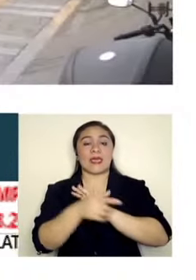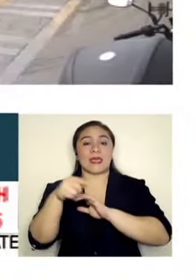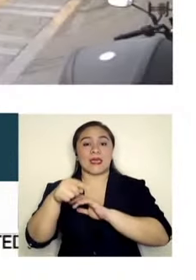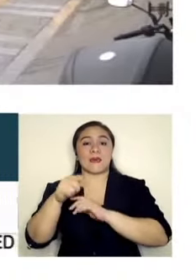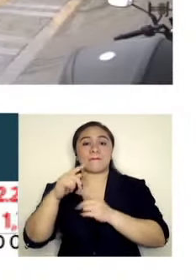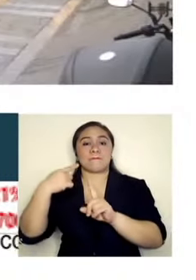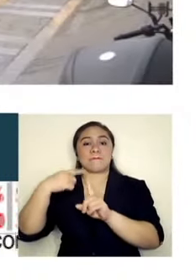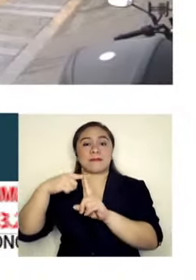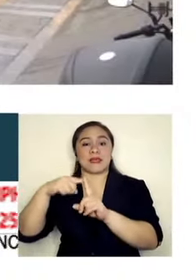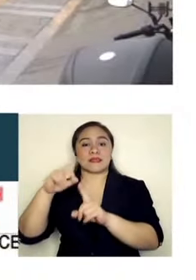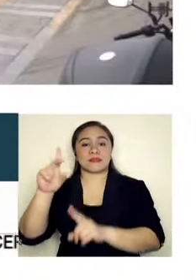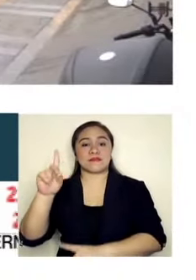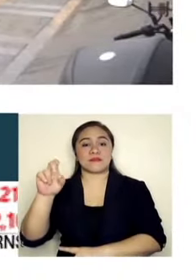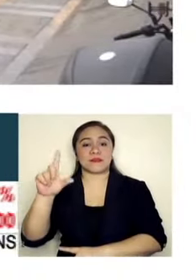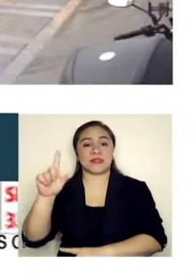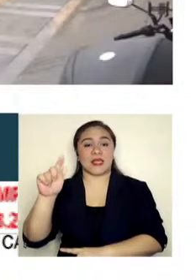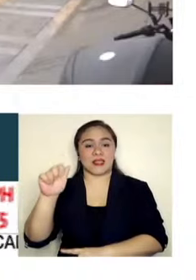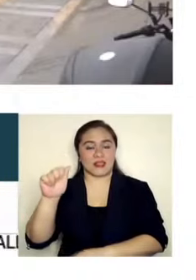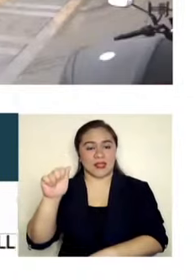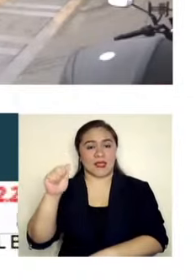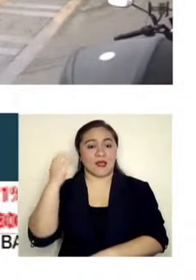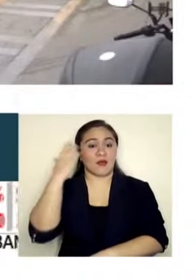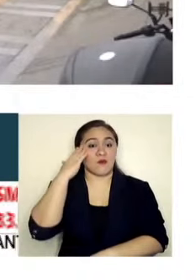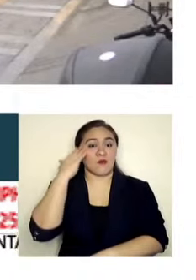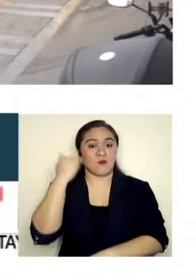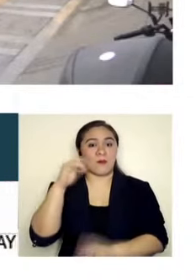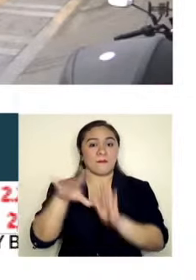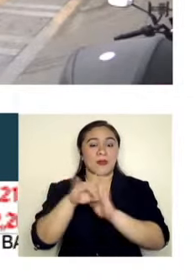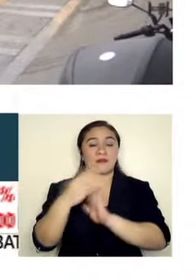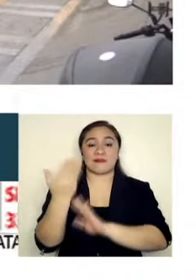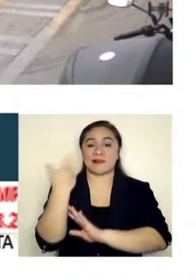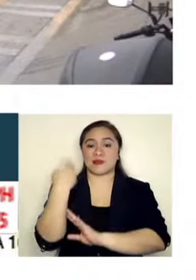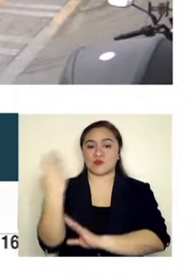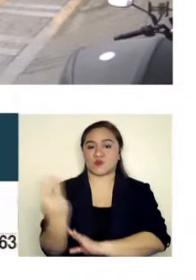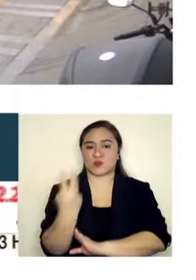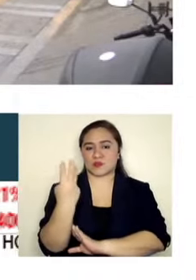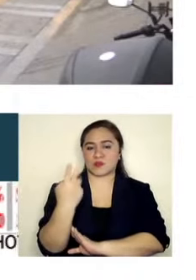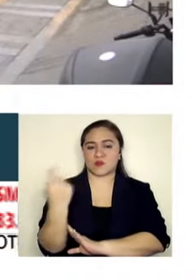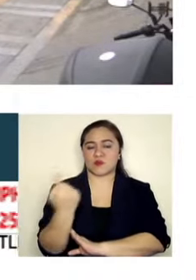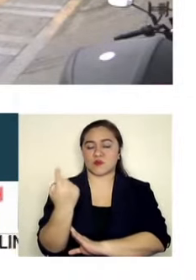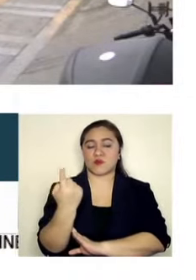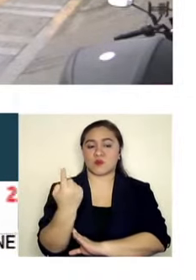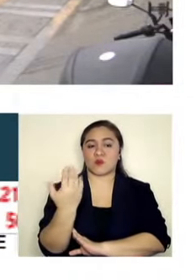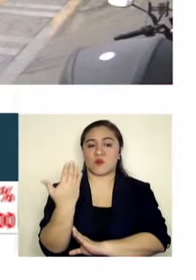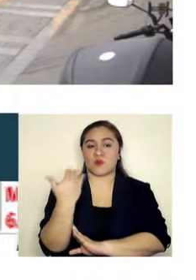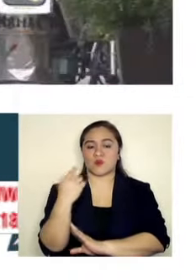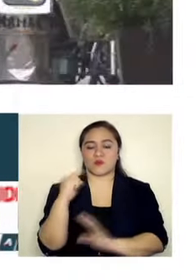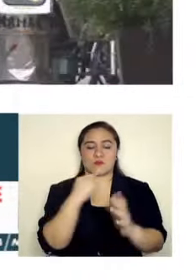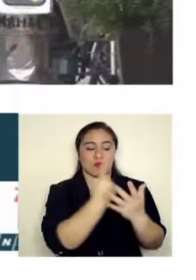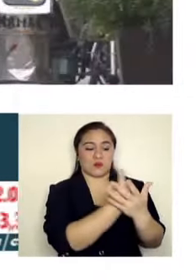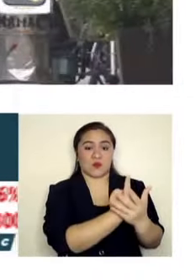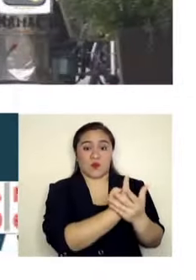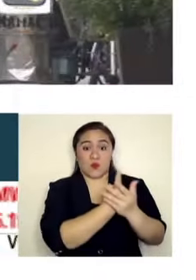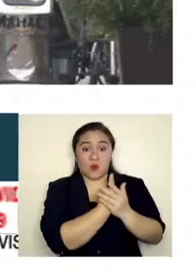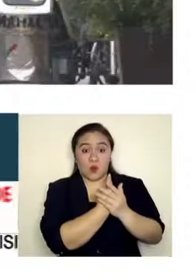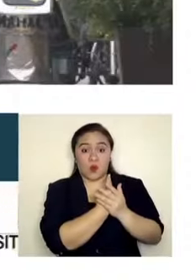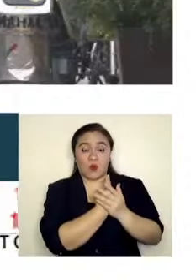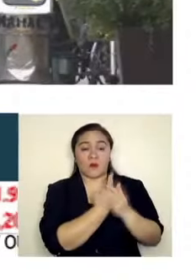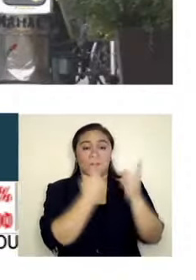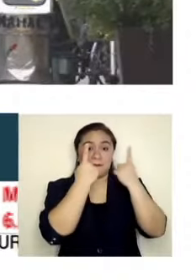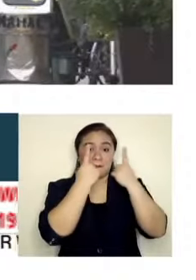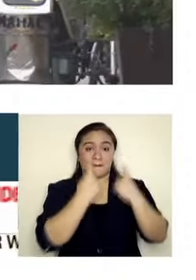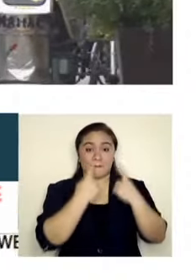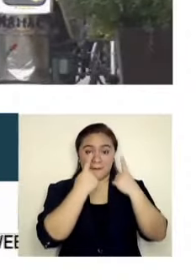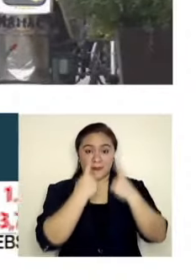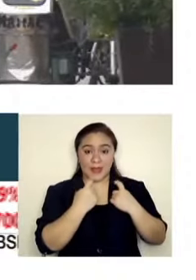So, they have to redo an RT-PCR, quarantine first, and then once the RT-PCR